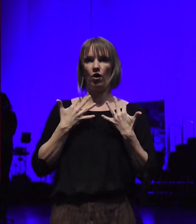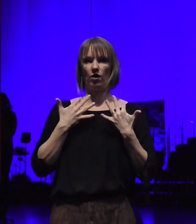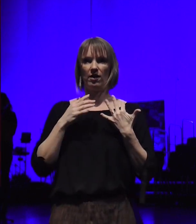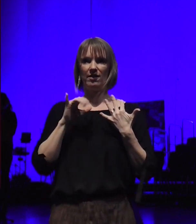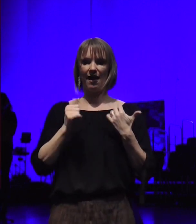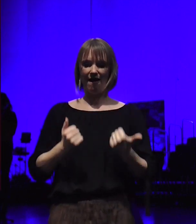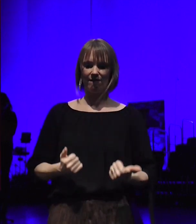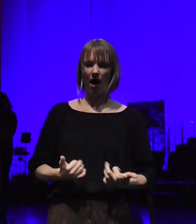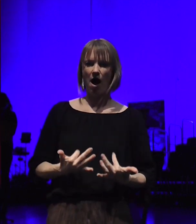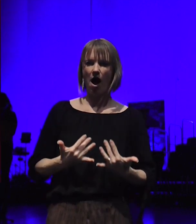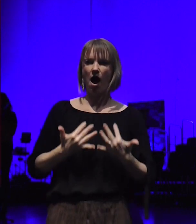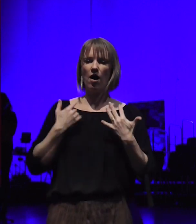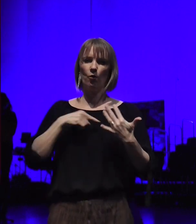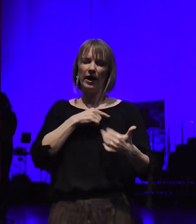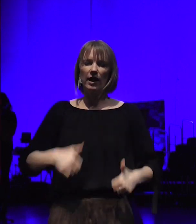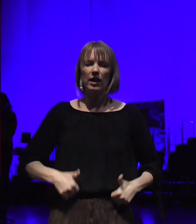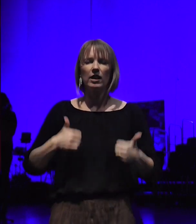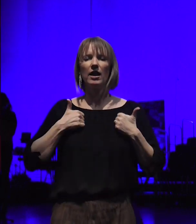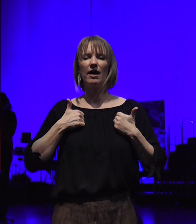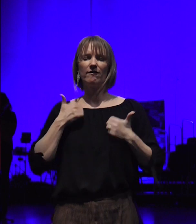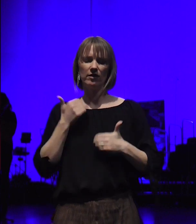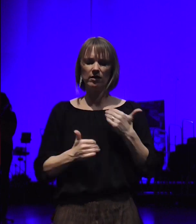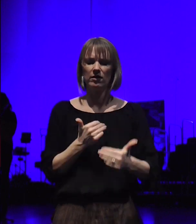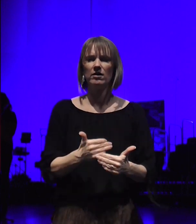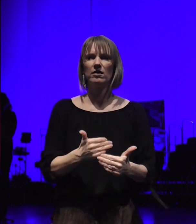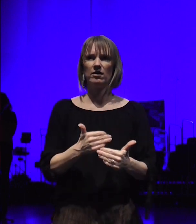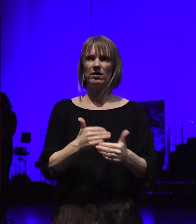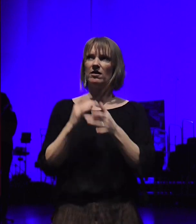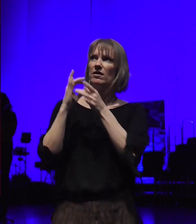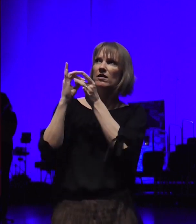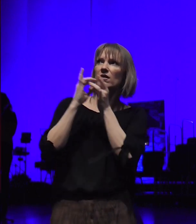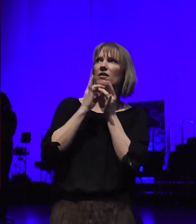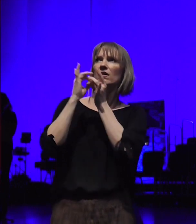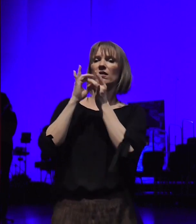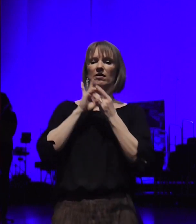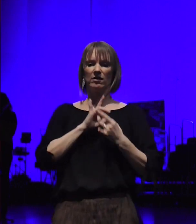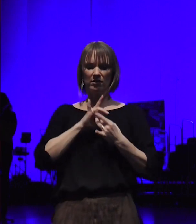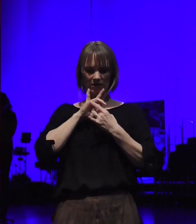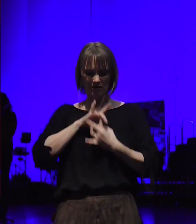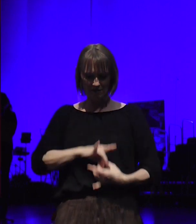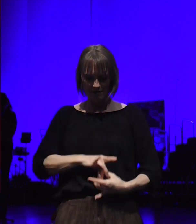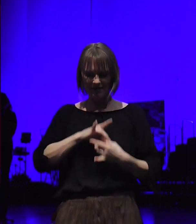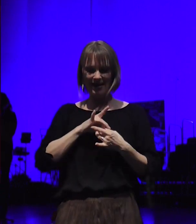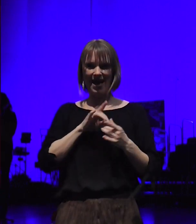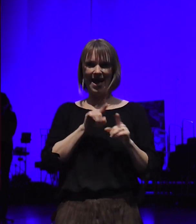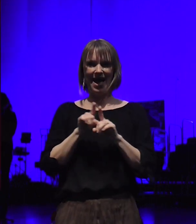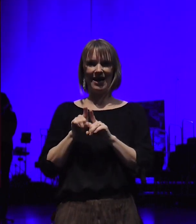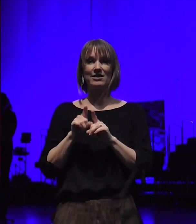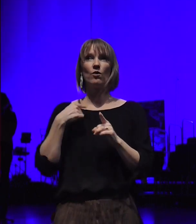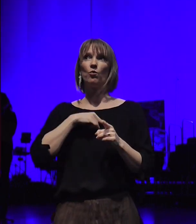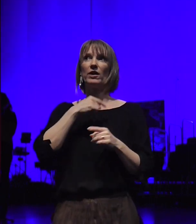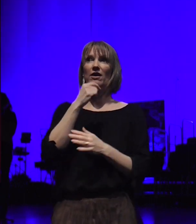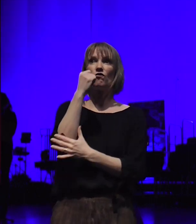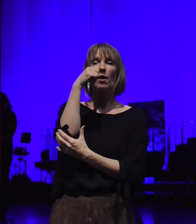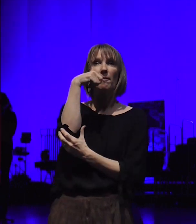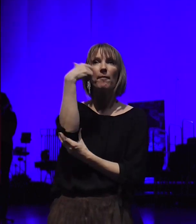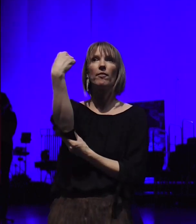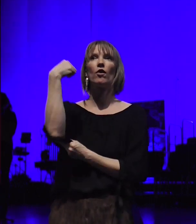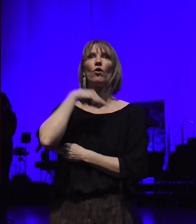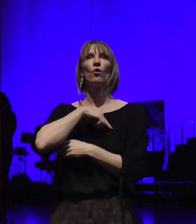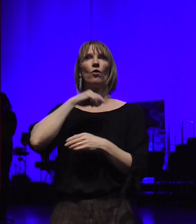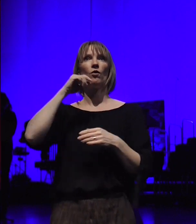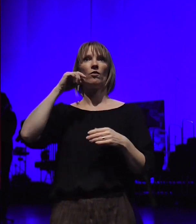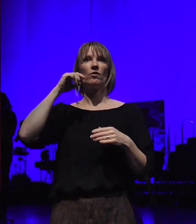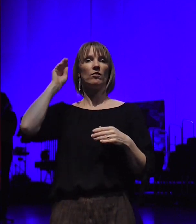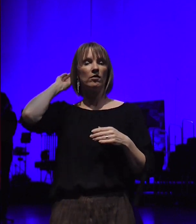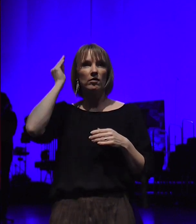we live, move, and have our being in it and as it. We are remembering and recalling and breathing